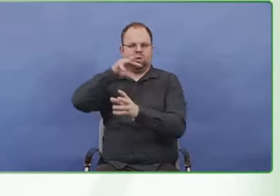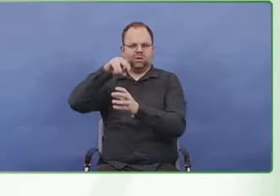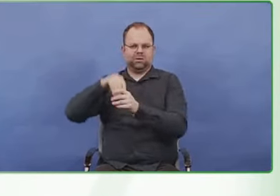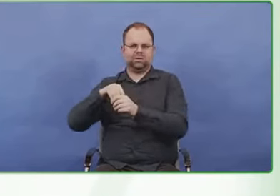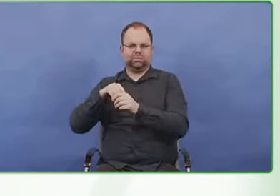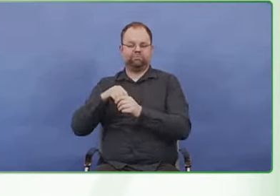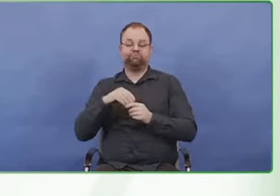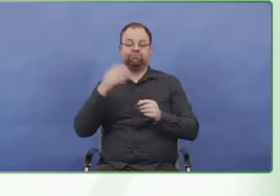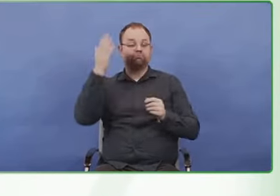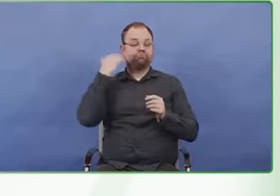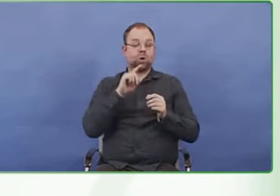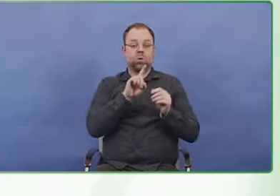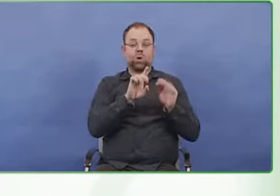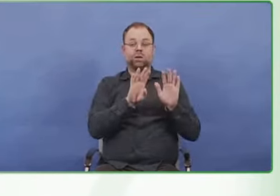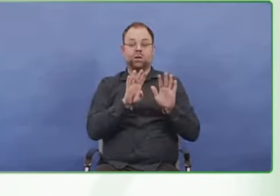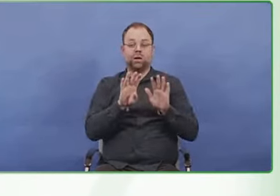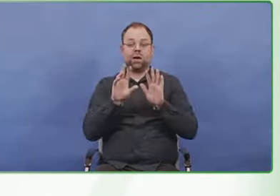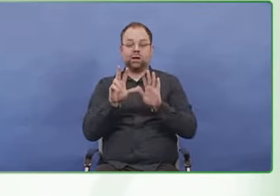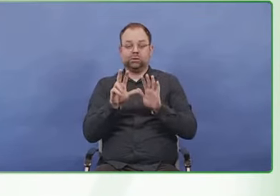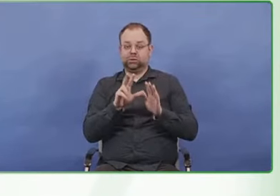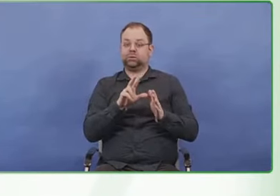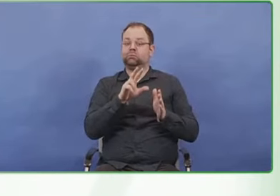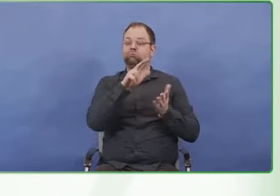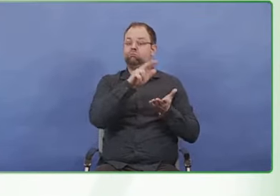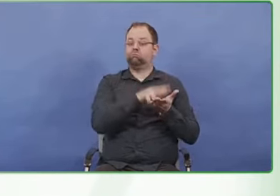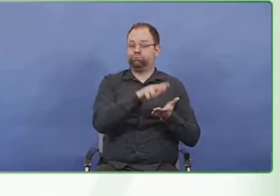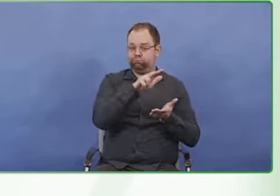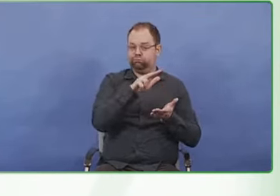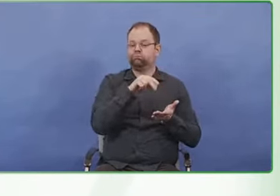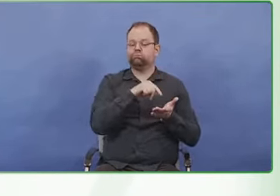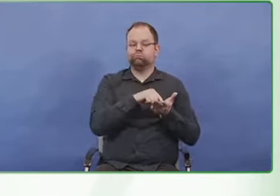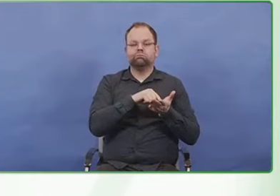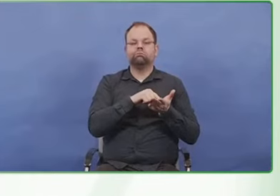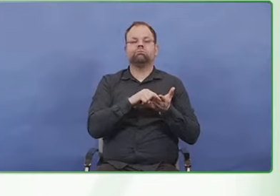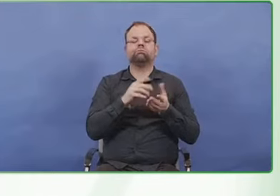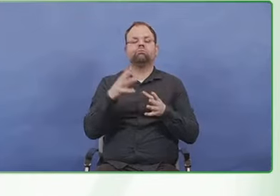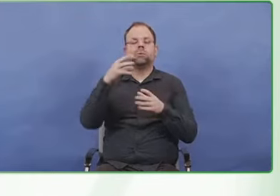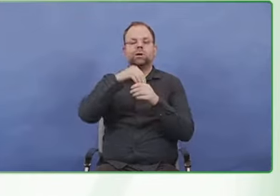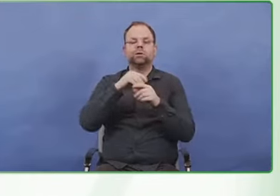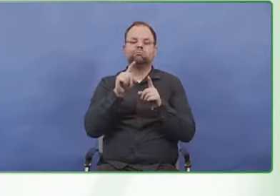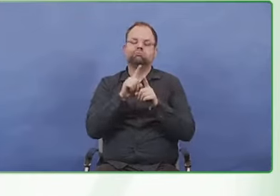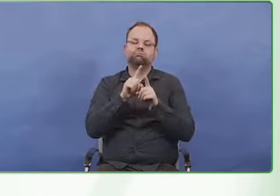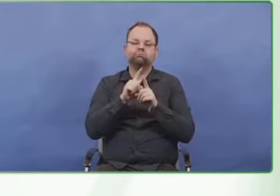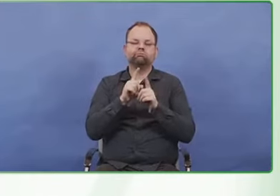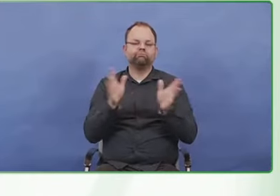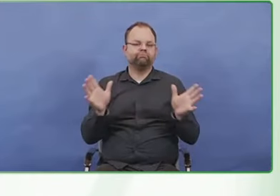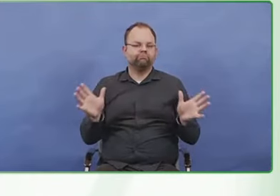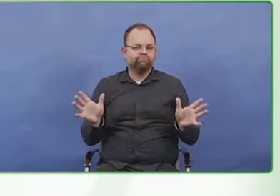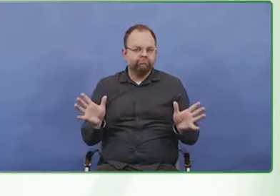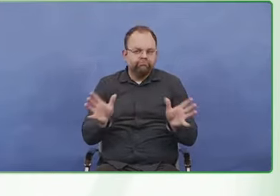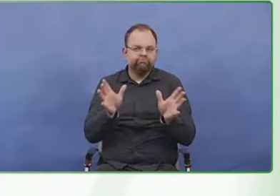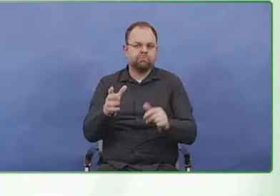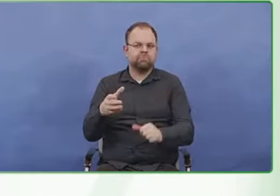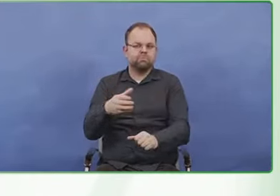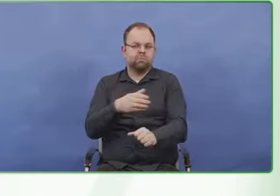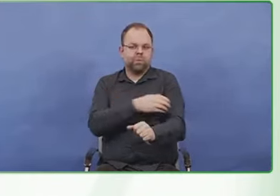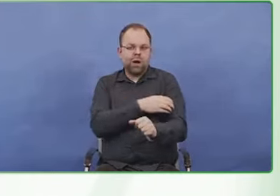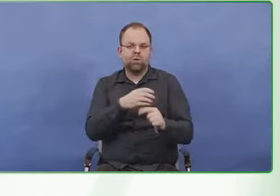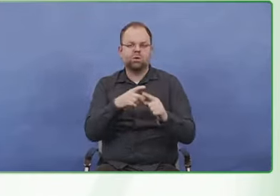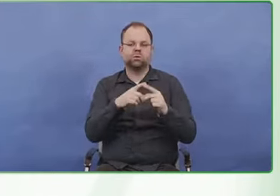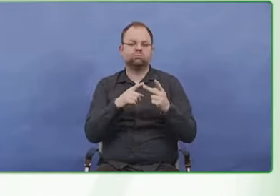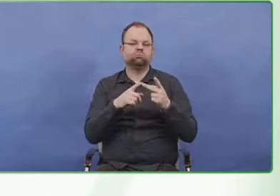would be initiated. But if the violation is indeed fixed, there would be no financial